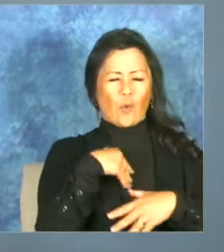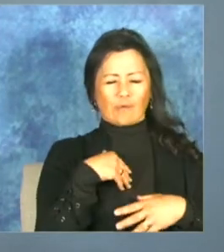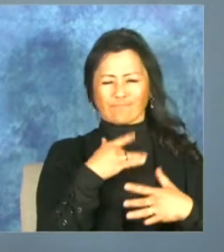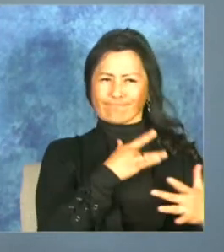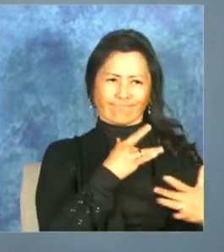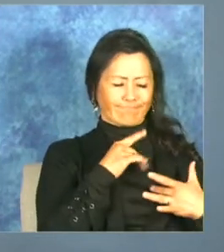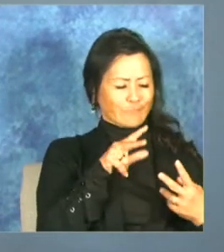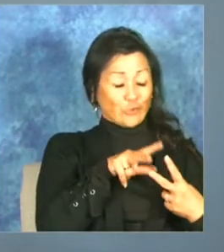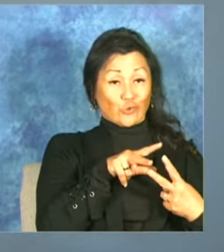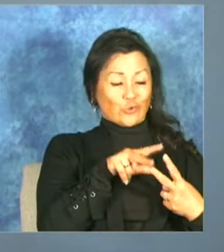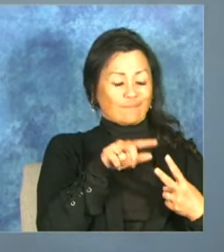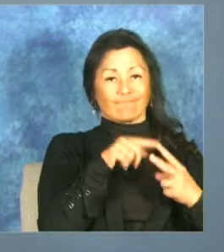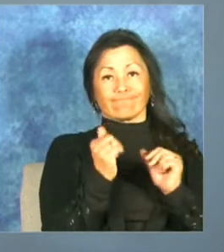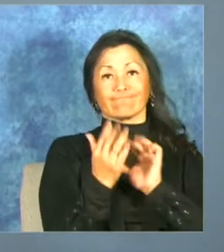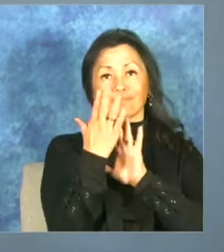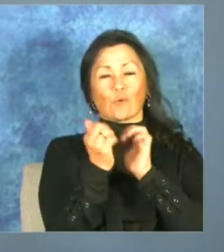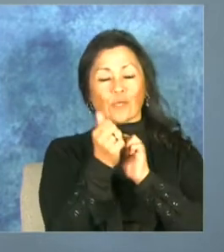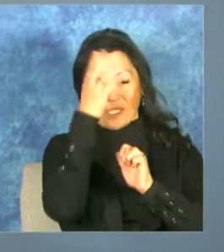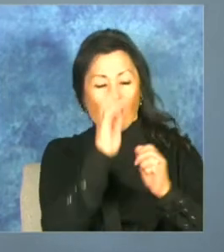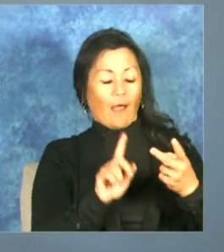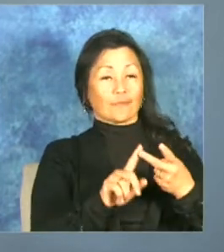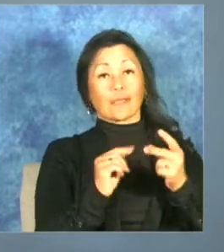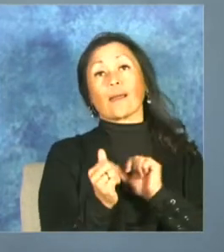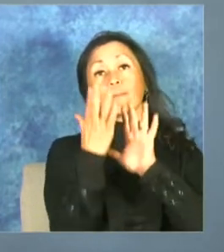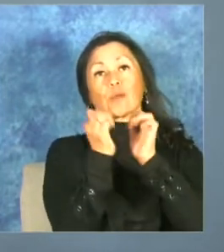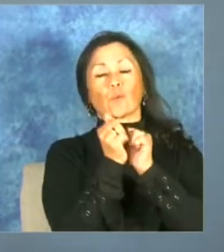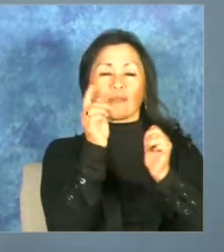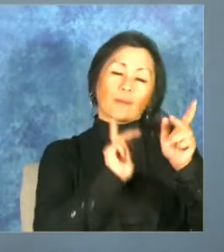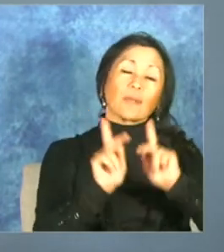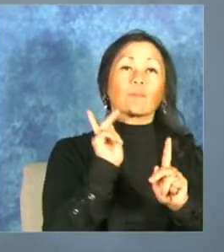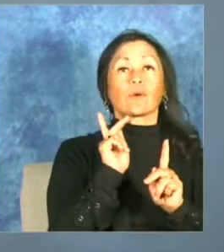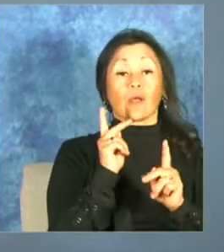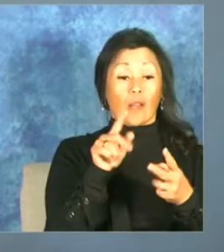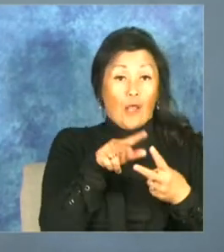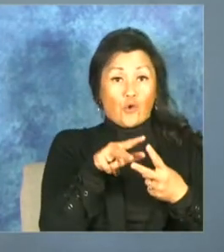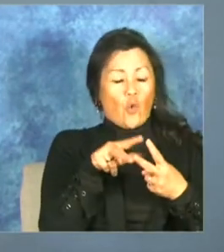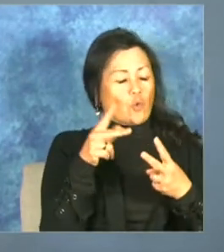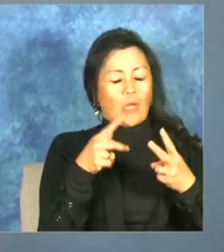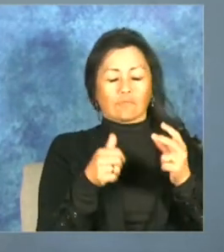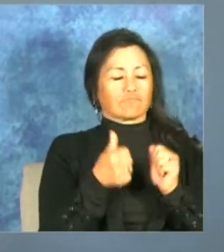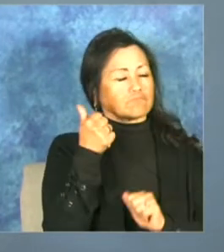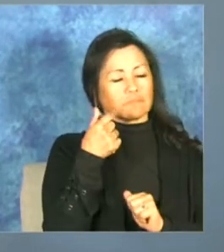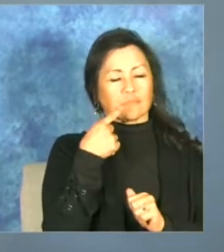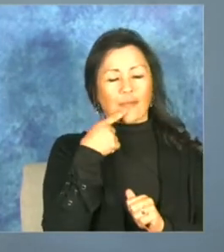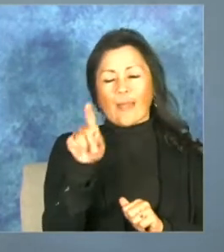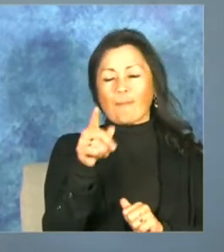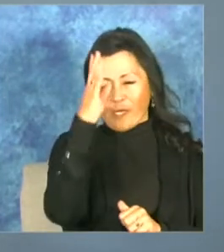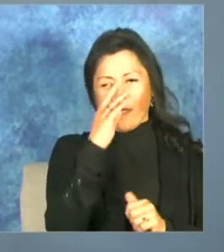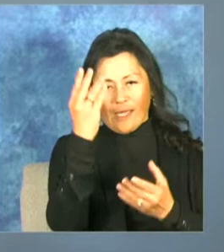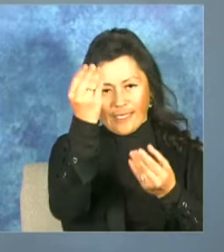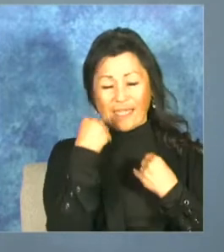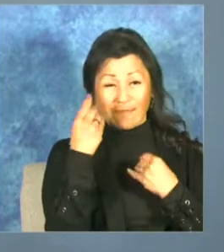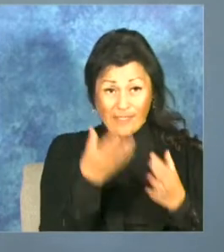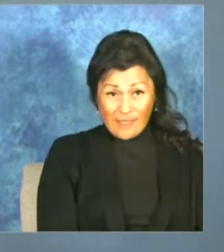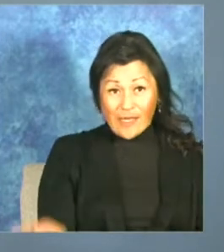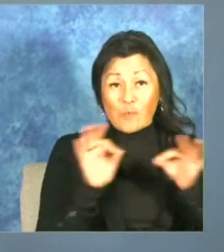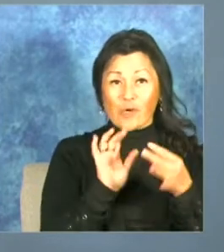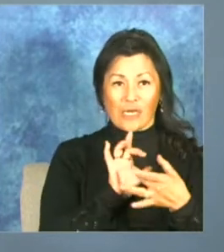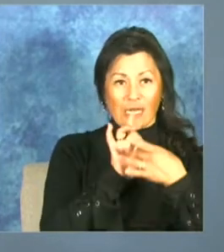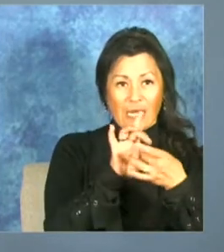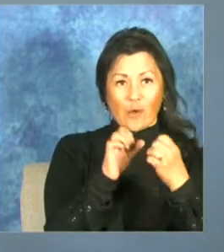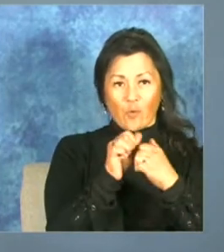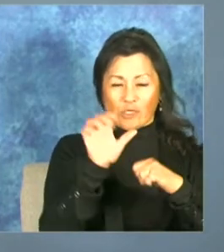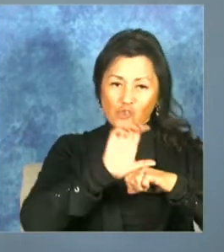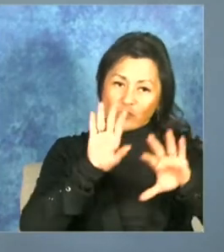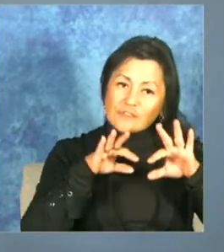things. That's encountering God and encountering people. These are the greatest two commandments that Jesus gave us. So it's so important to connect with the body